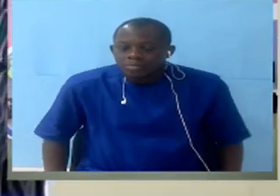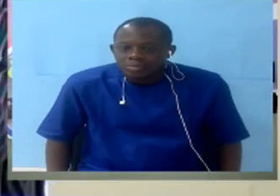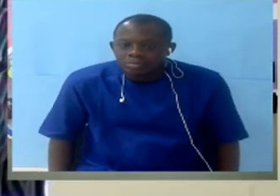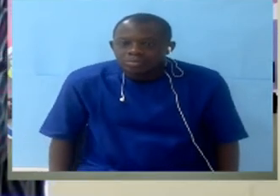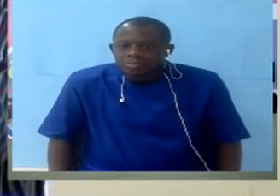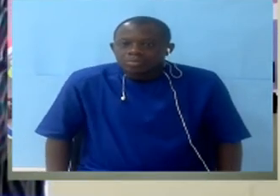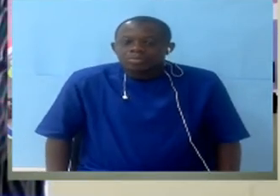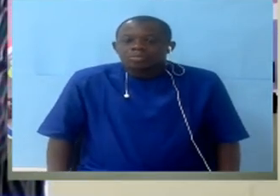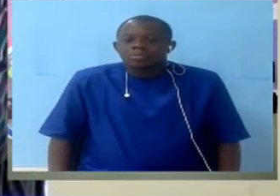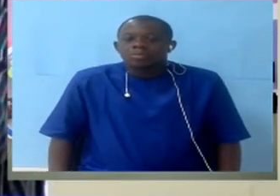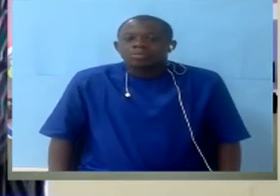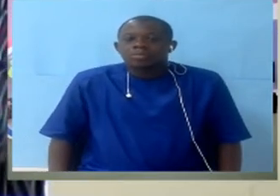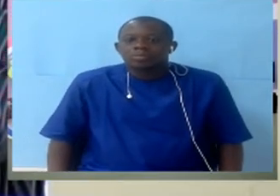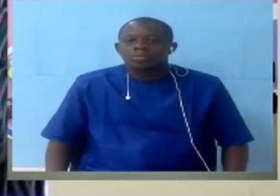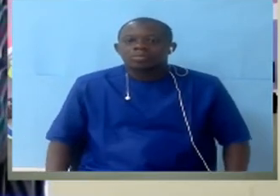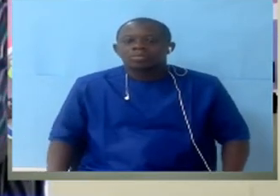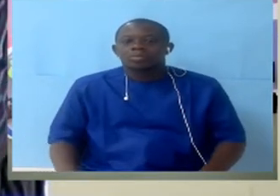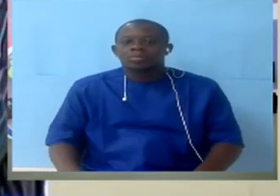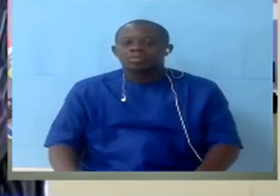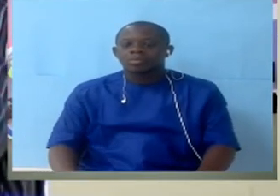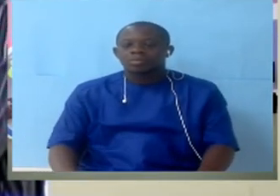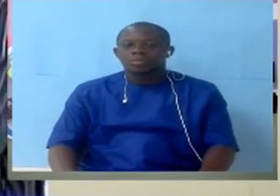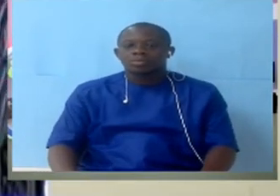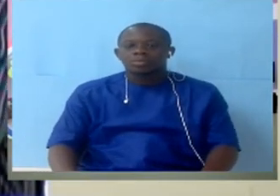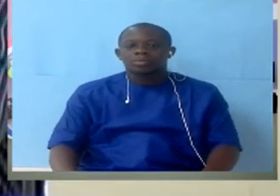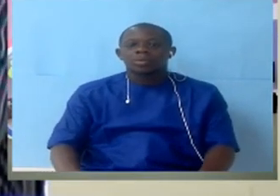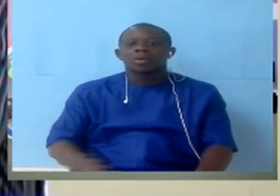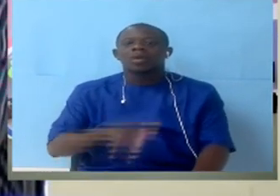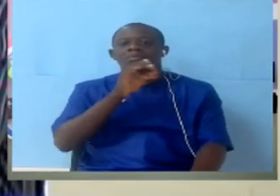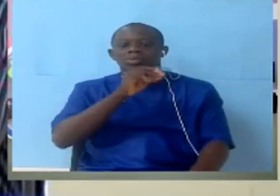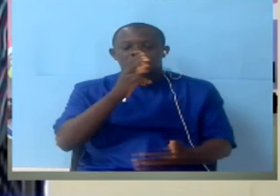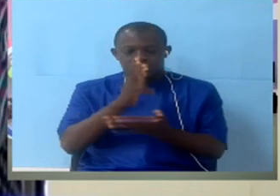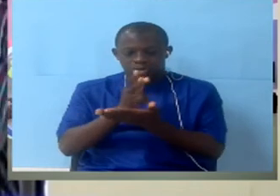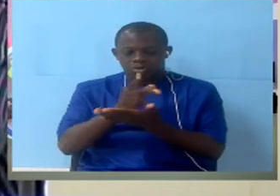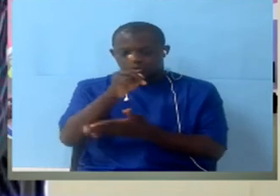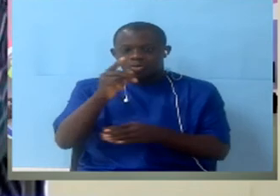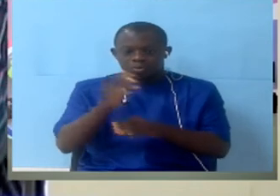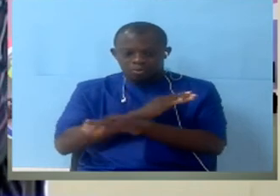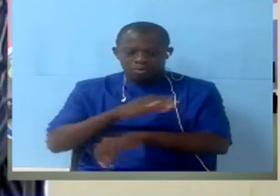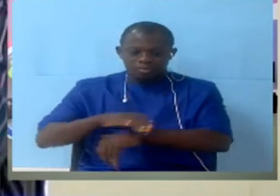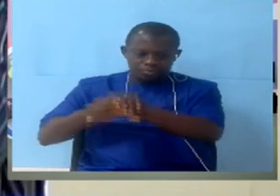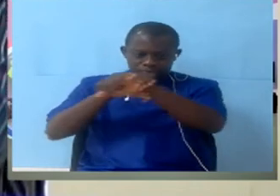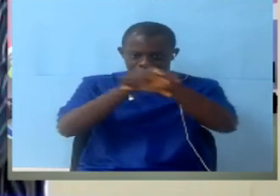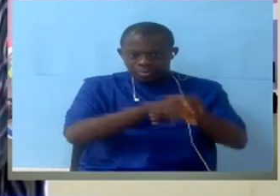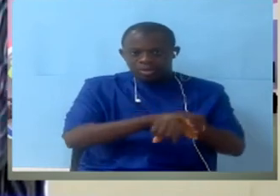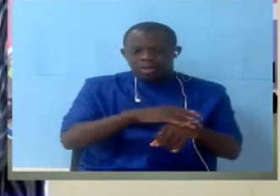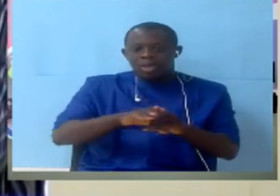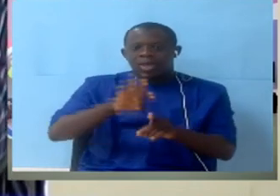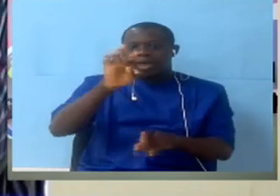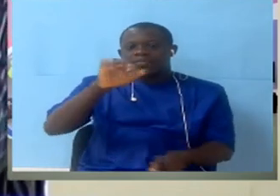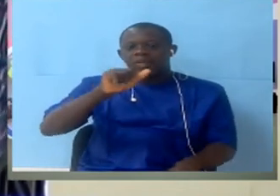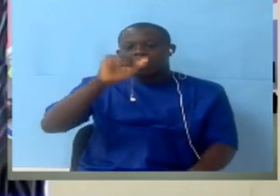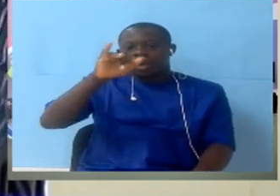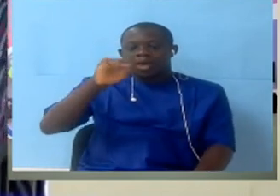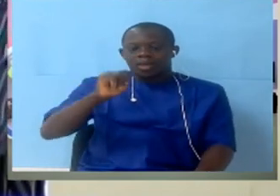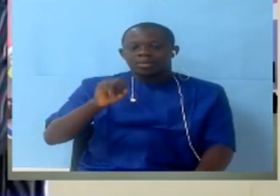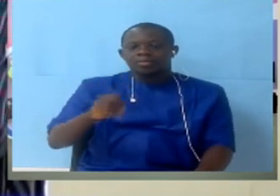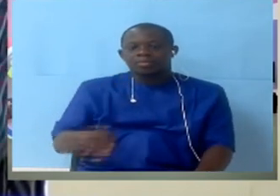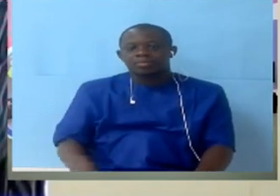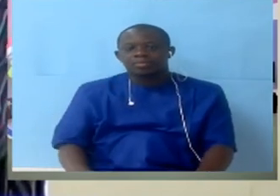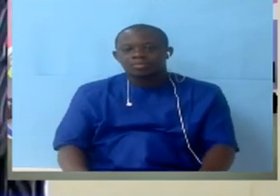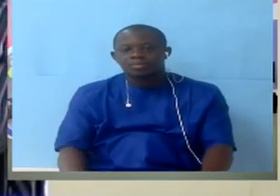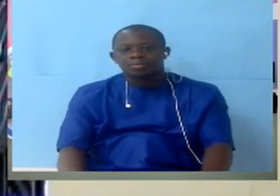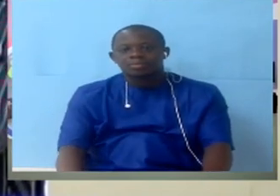listen. Akwe Yes, Samba Sergeant Filer Office. You were at Yes, Samba Sergeant Filer Office? Yeah, Foko,